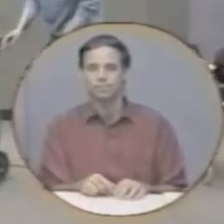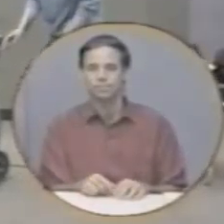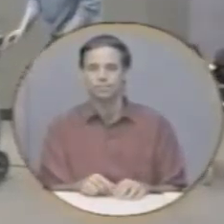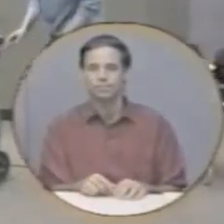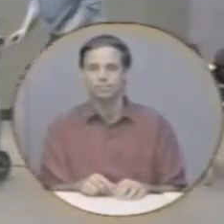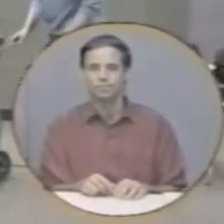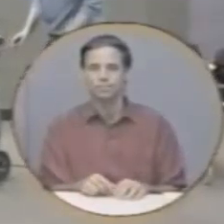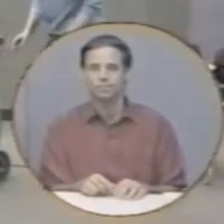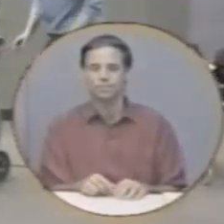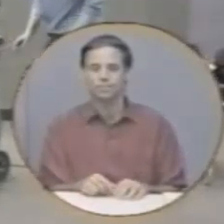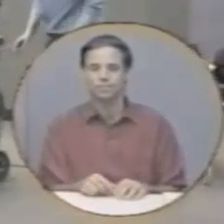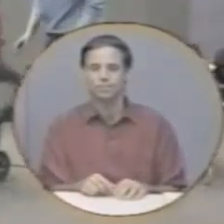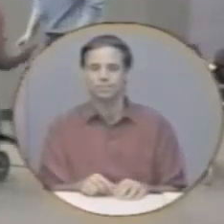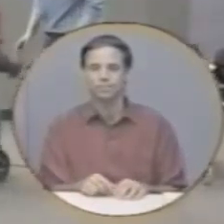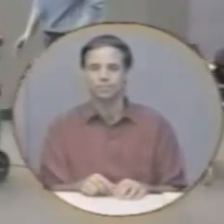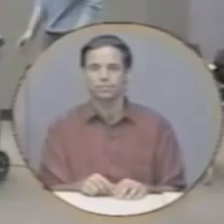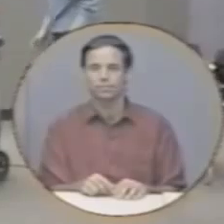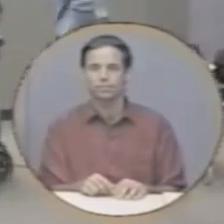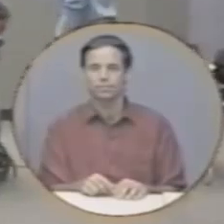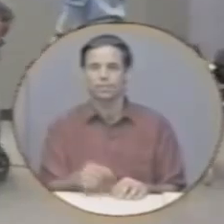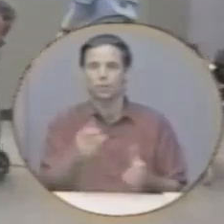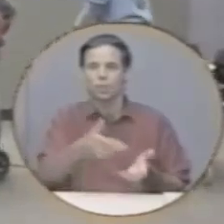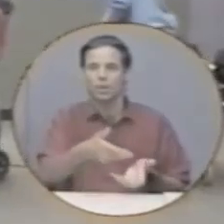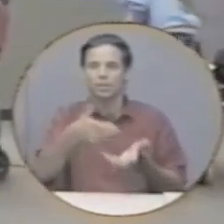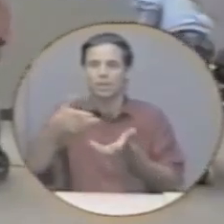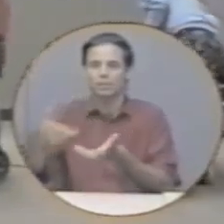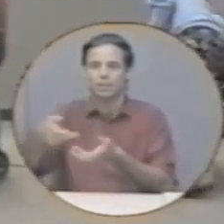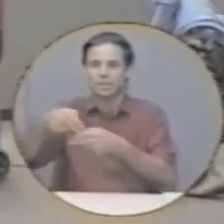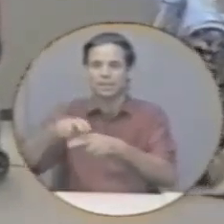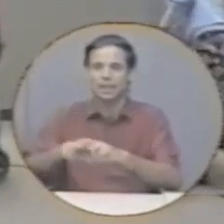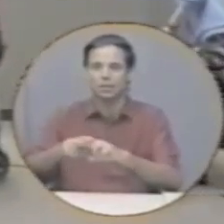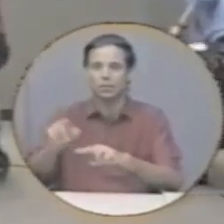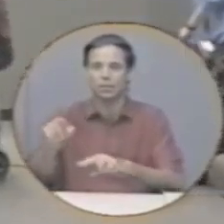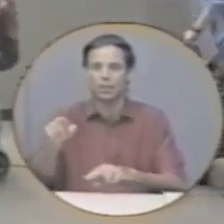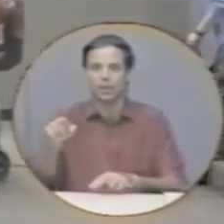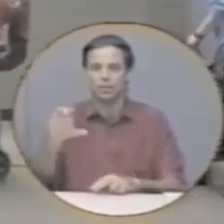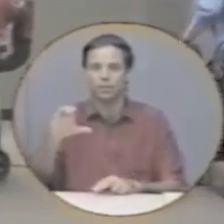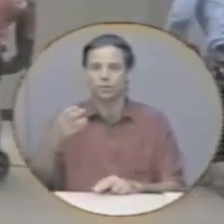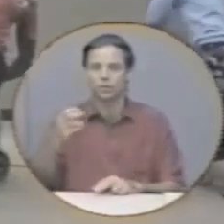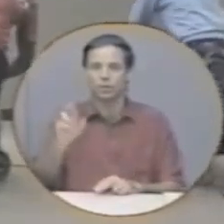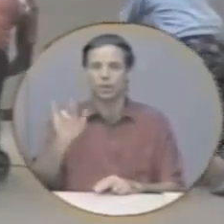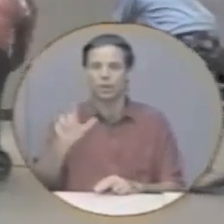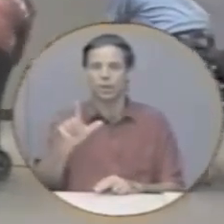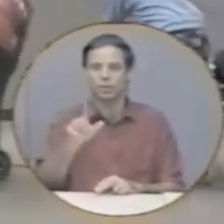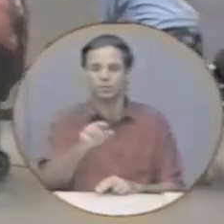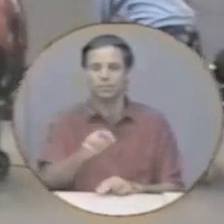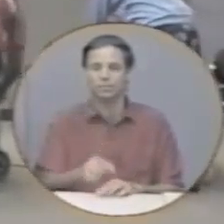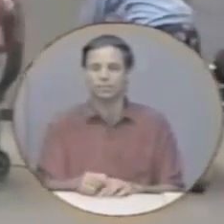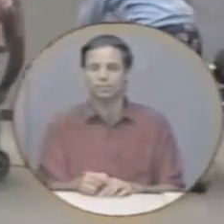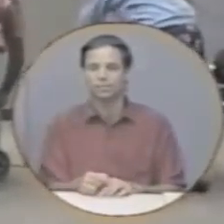First we can take Cheryl out and sit her in the chair. Oh, okay. Cheryl out.